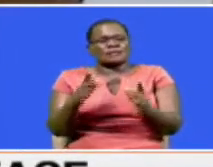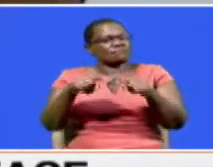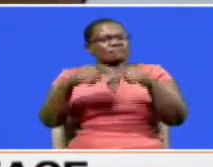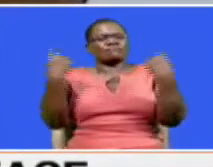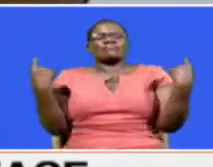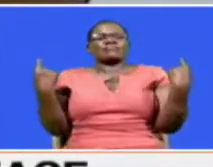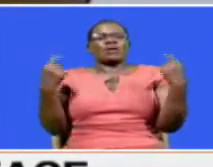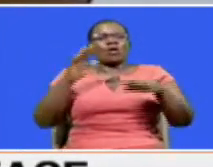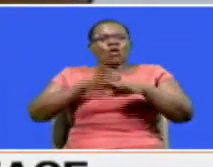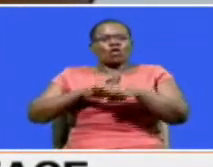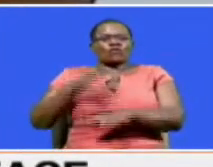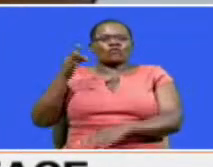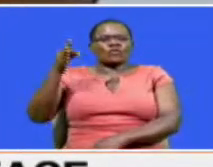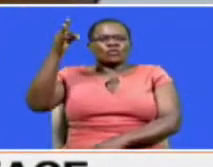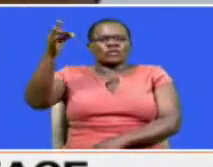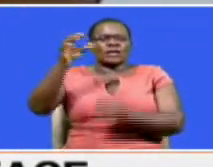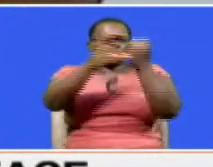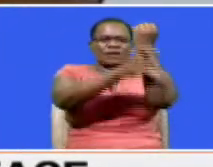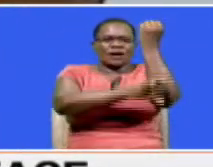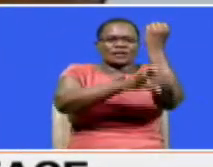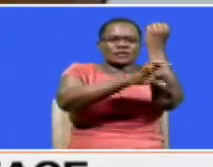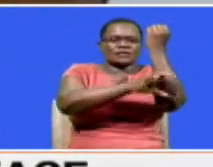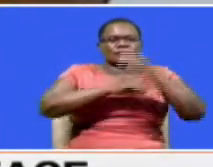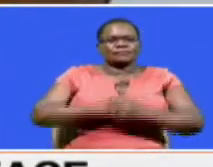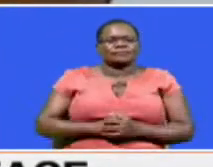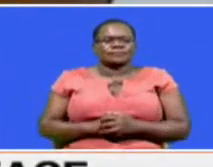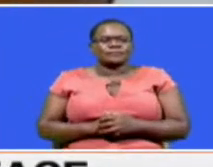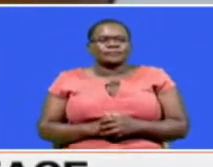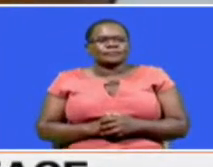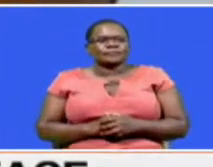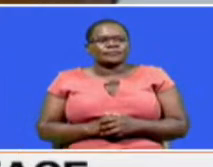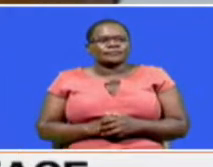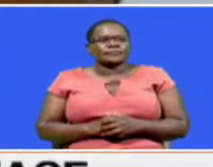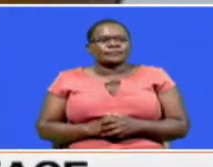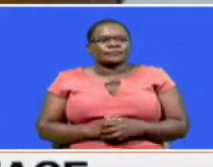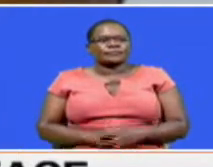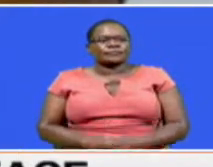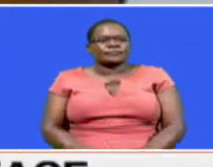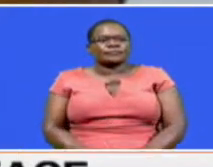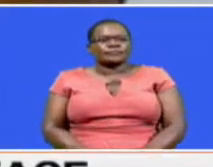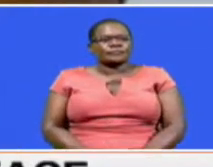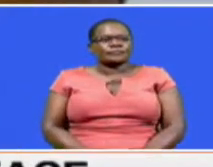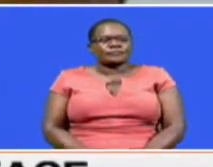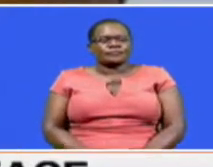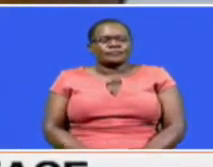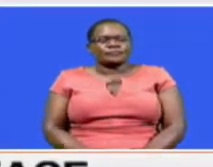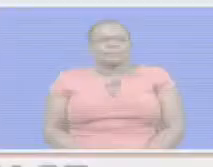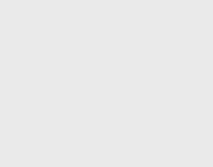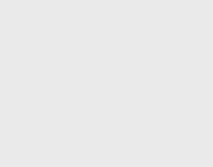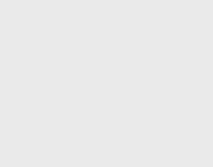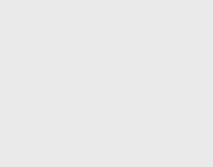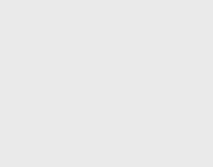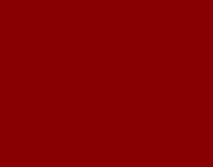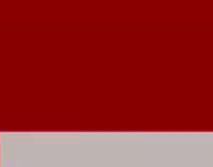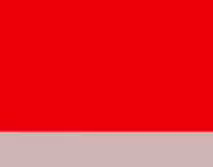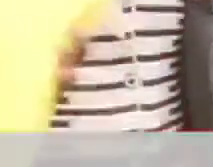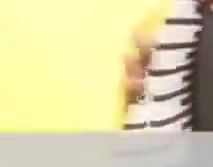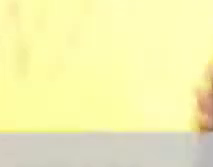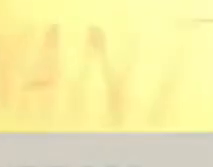out over the future of the country. Jeff Kirui, KTN News.